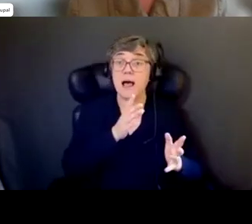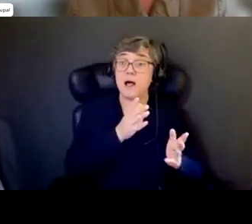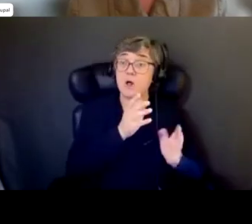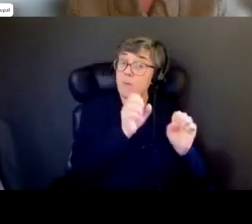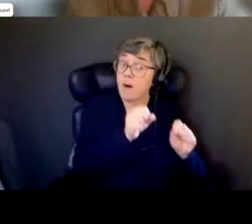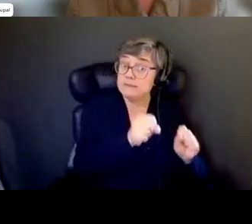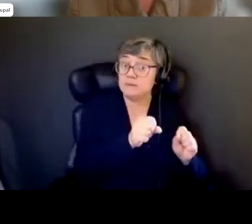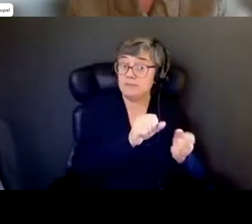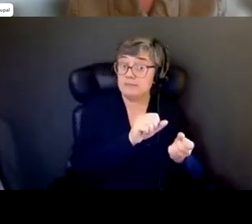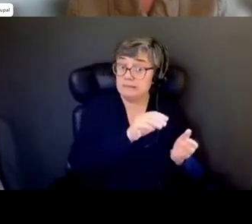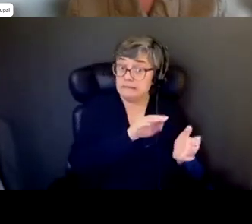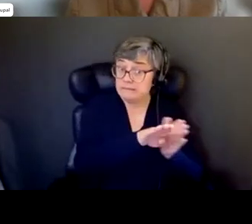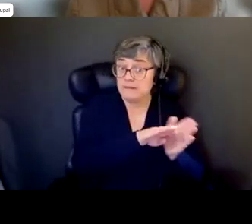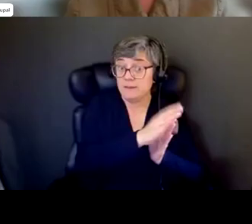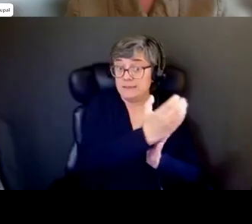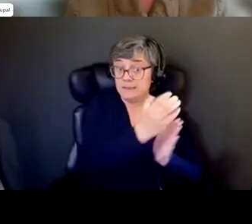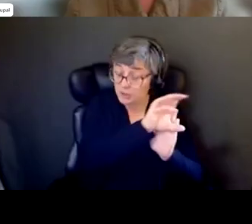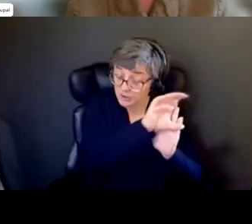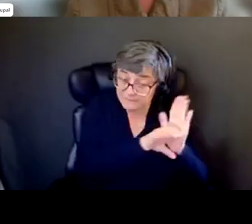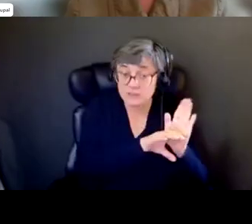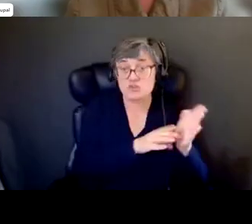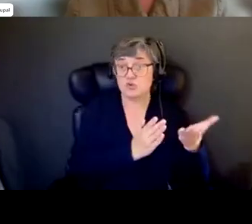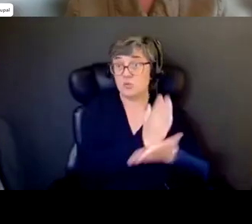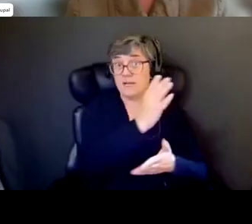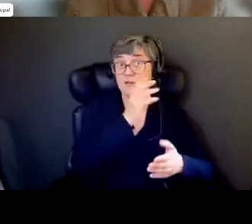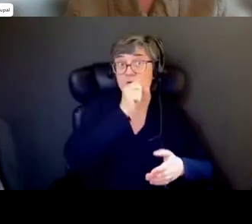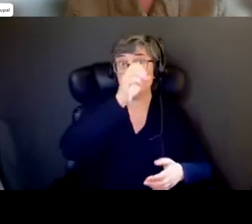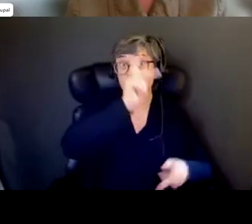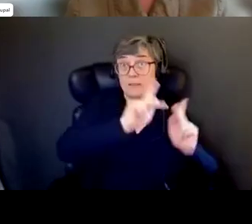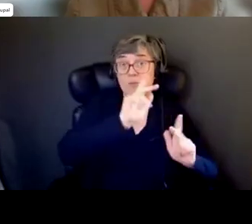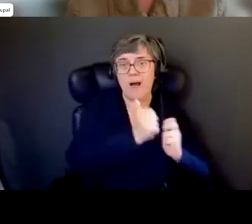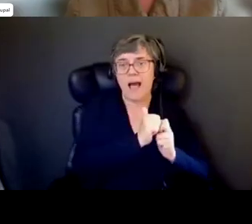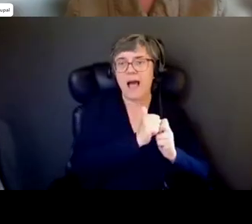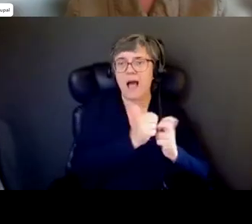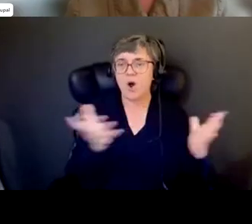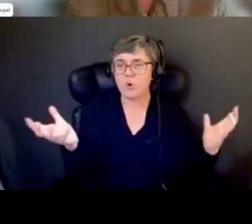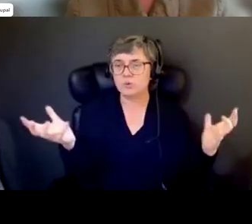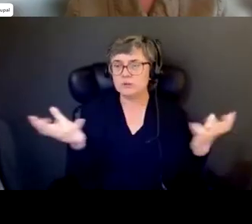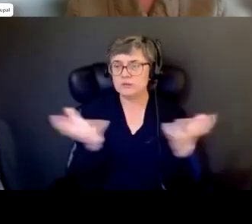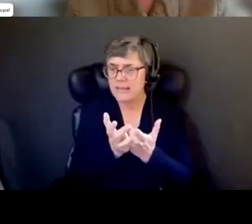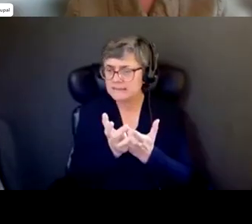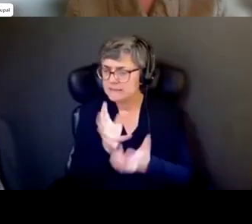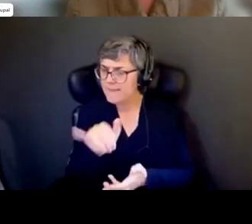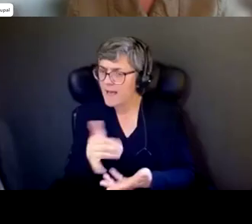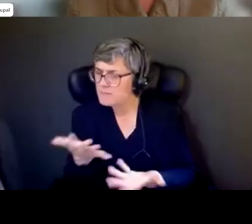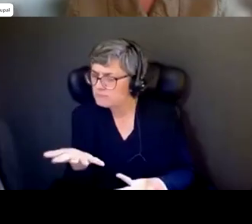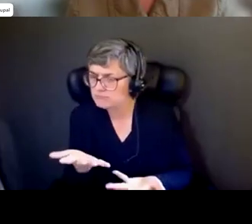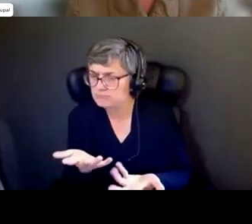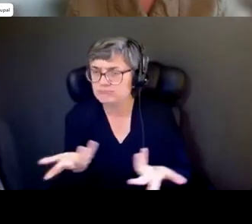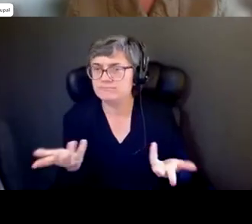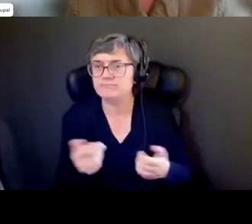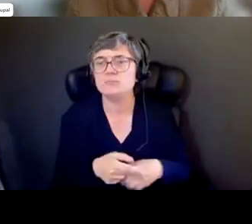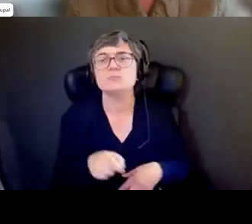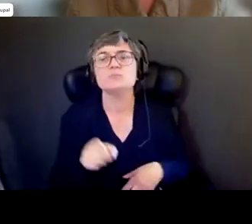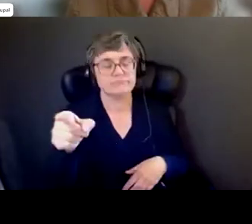into that? Do you Okay. see the potential? Uh, I would say that the